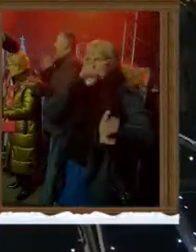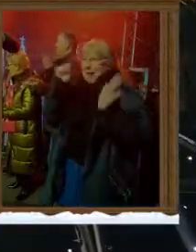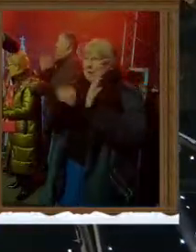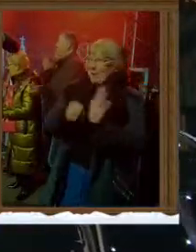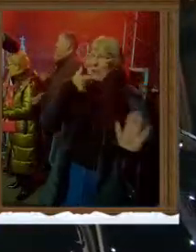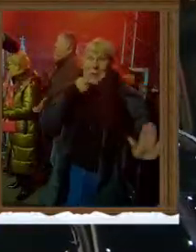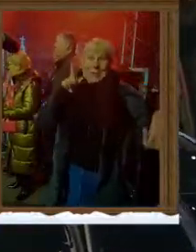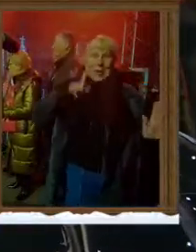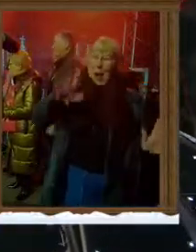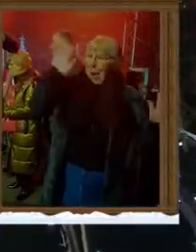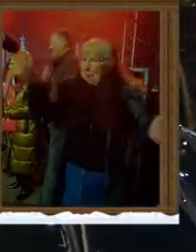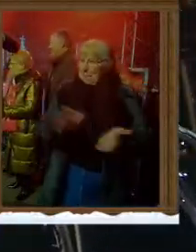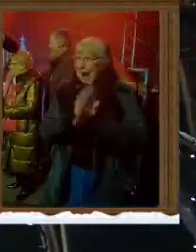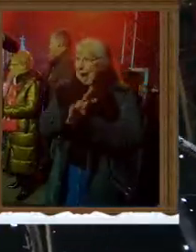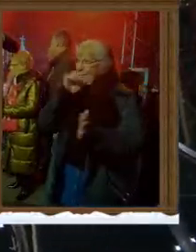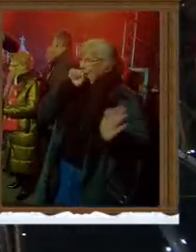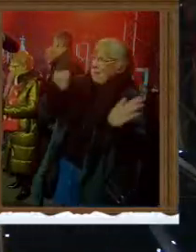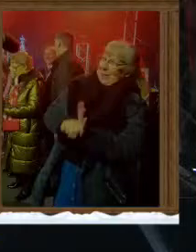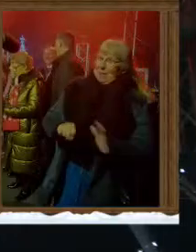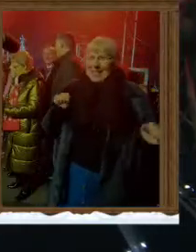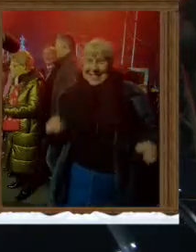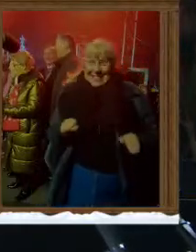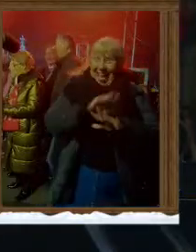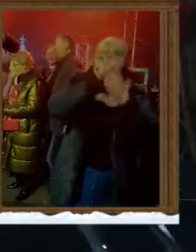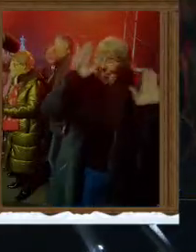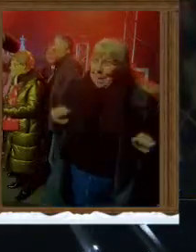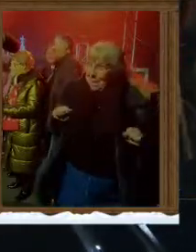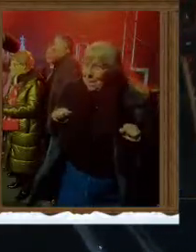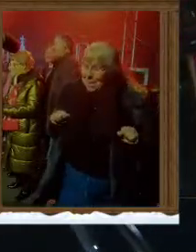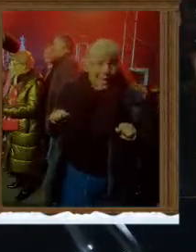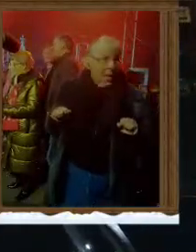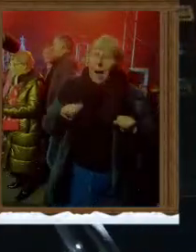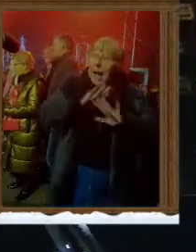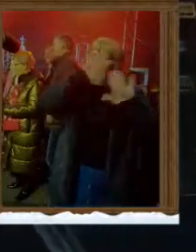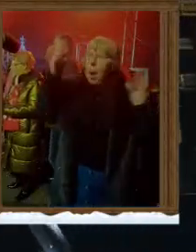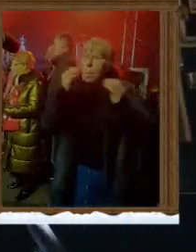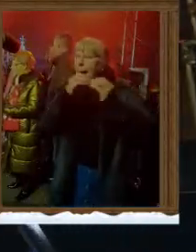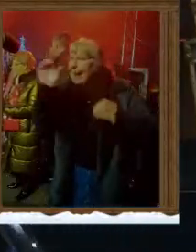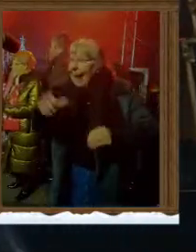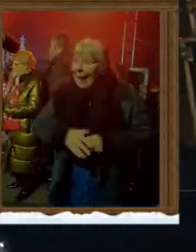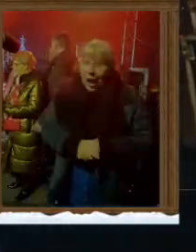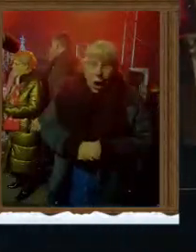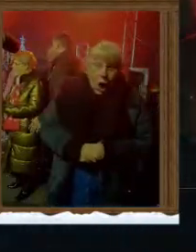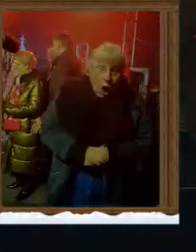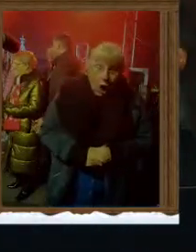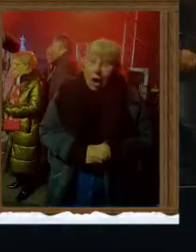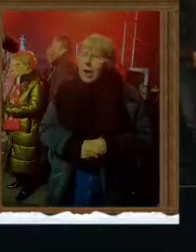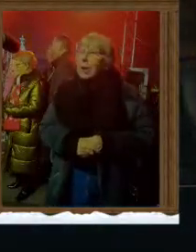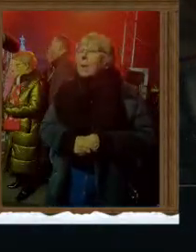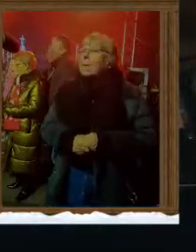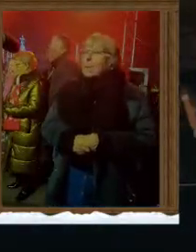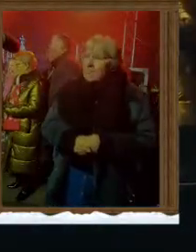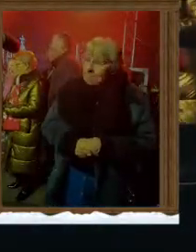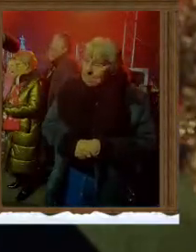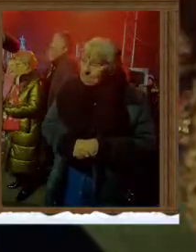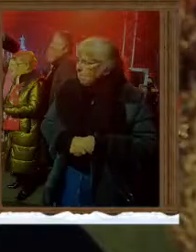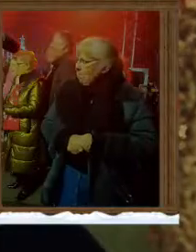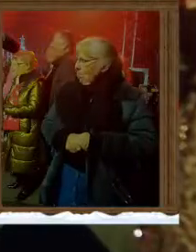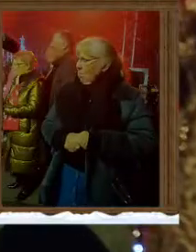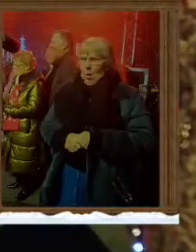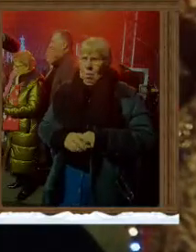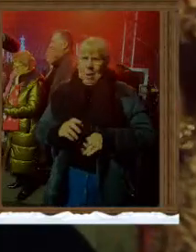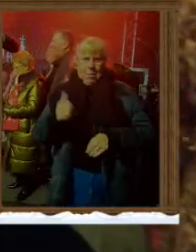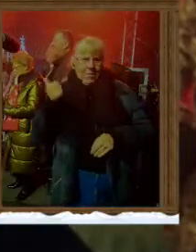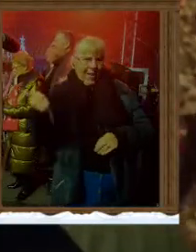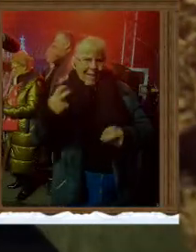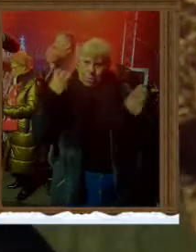Boys and girls, Merry Christmas! Hello! Hello, Ballyclare! Oh, that wasn't Merry